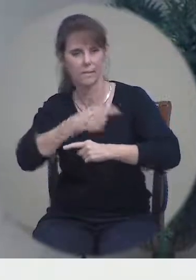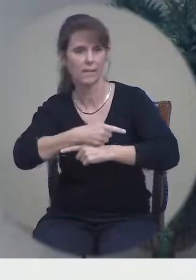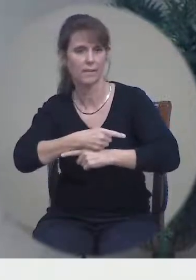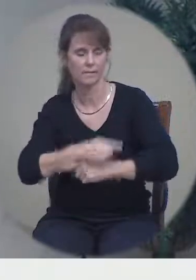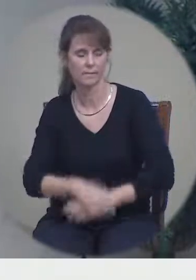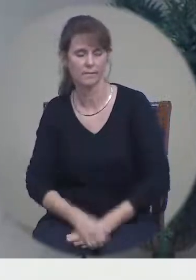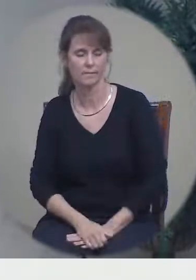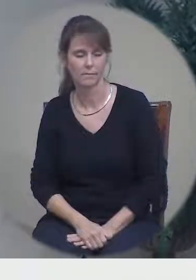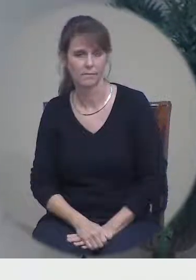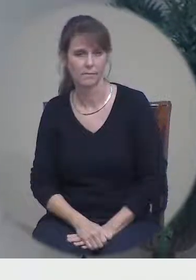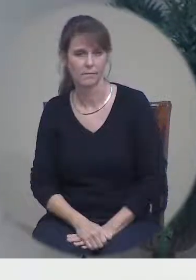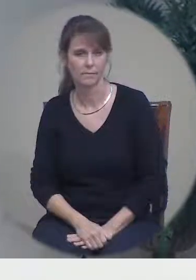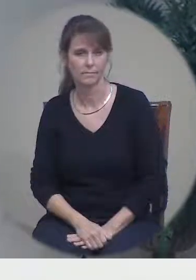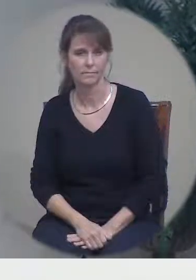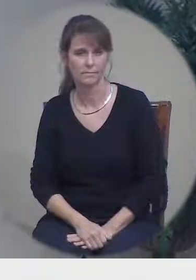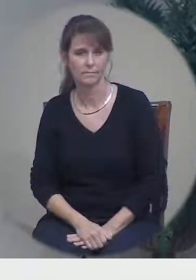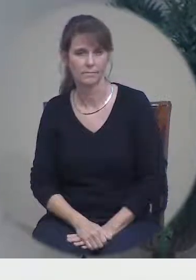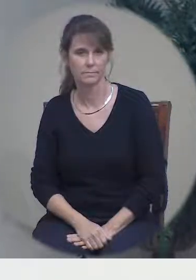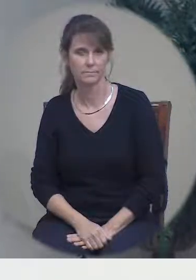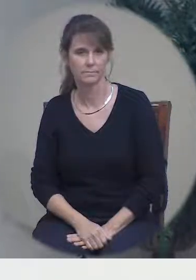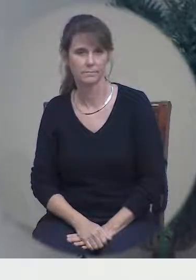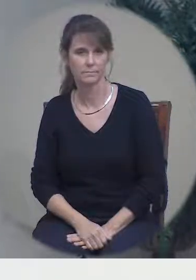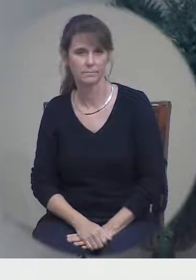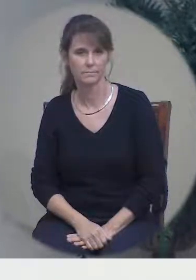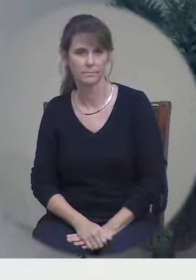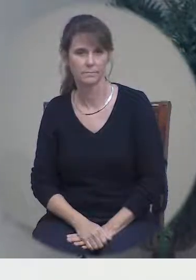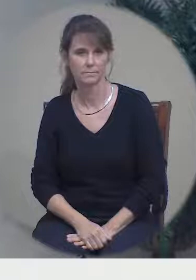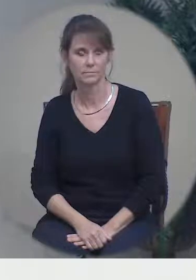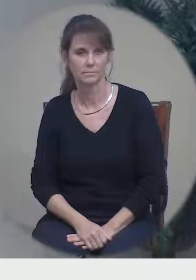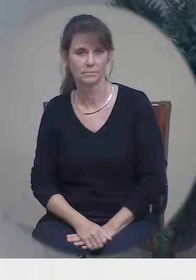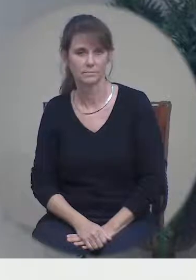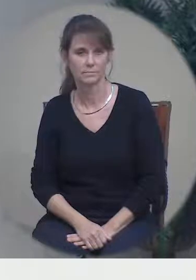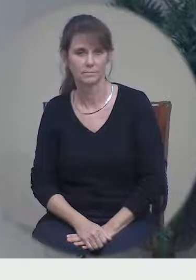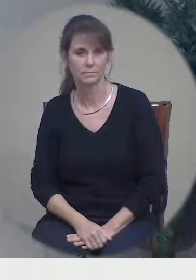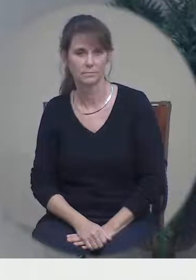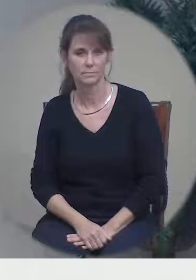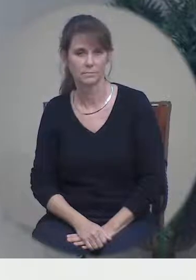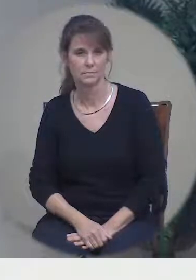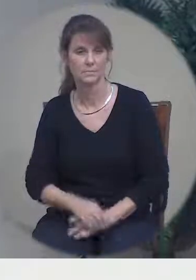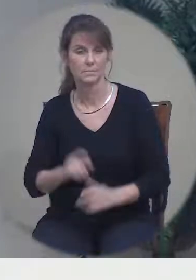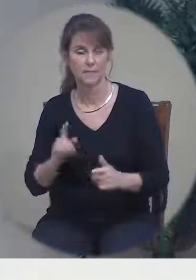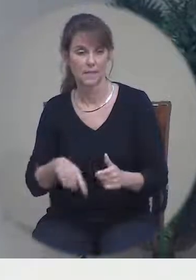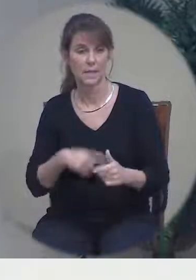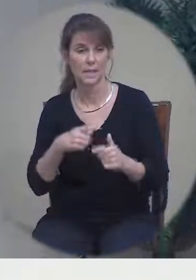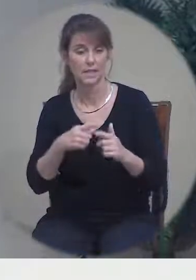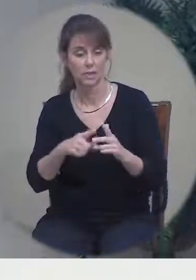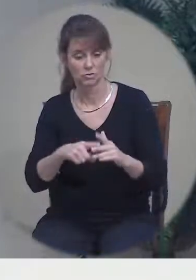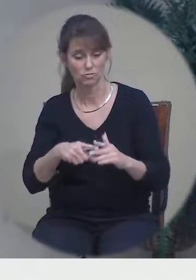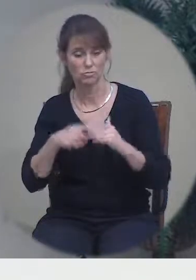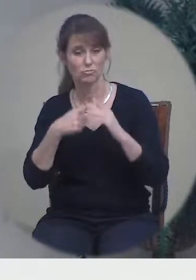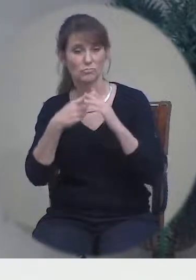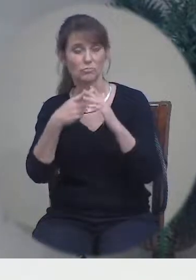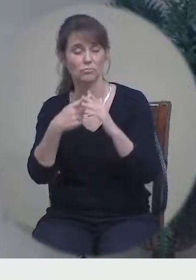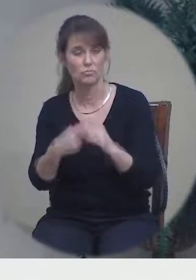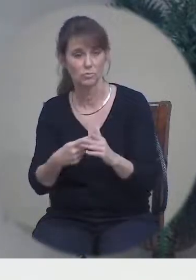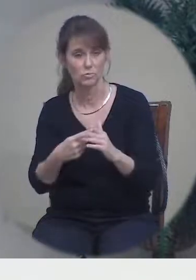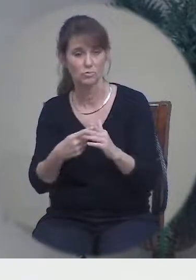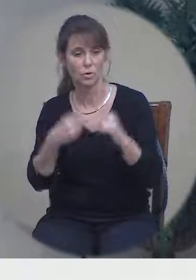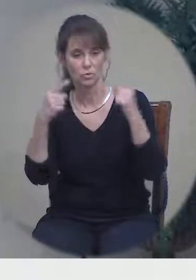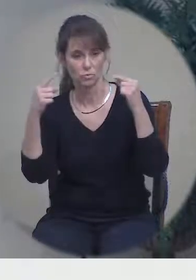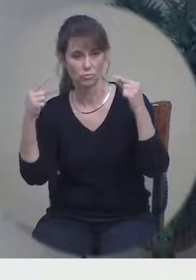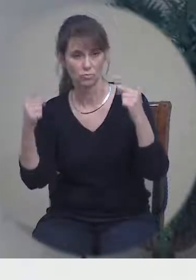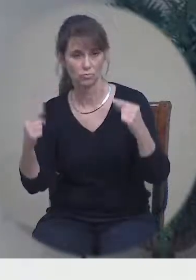us to see is how it begins to introduce the trials. I want you to see how unexpected they come on